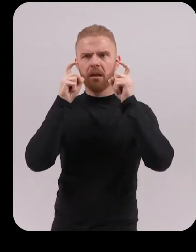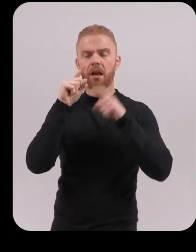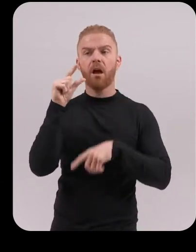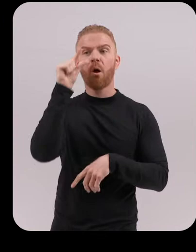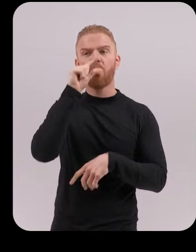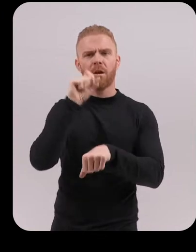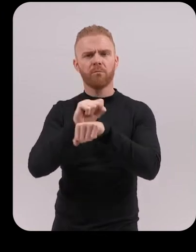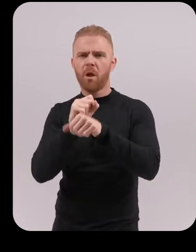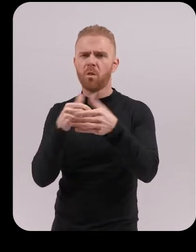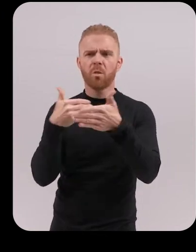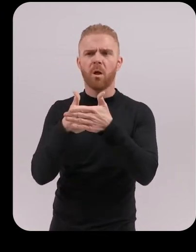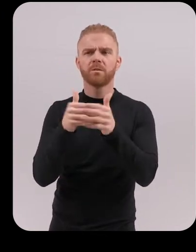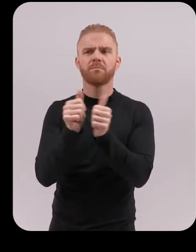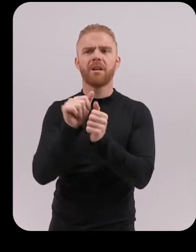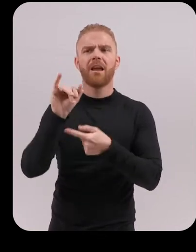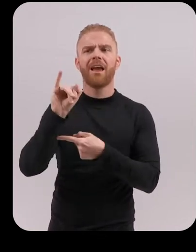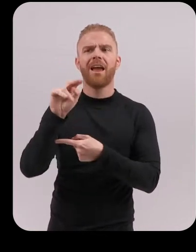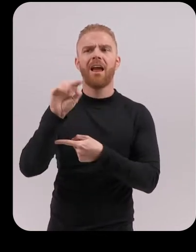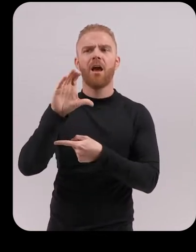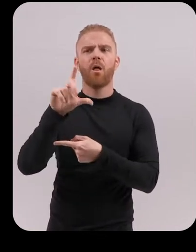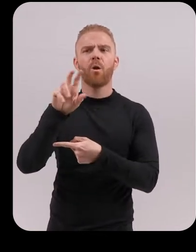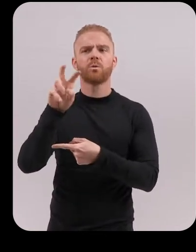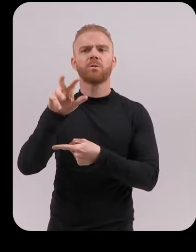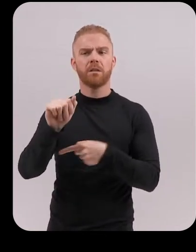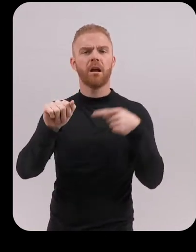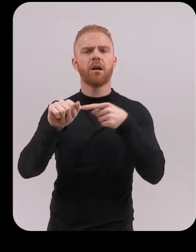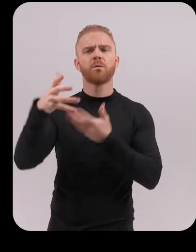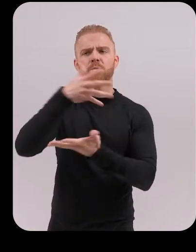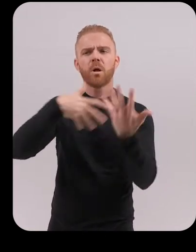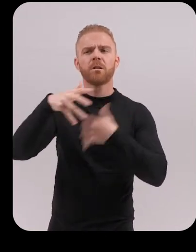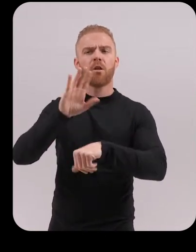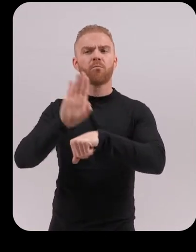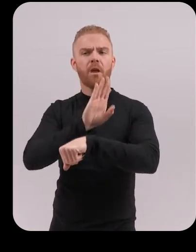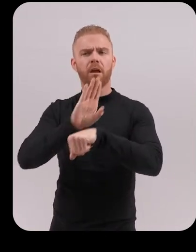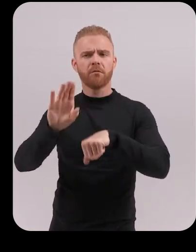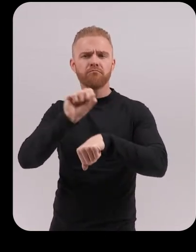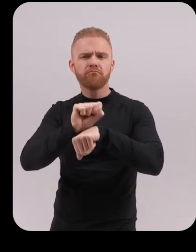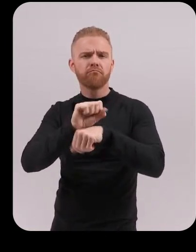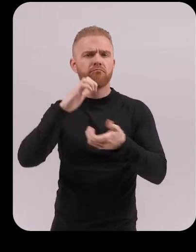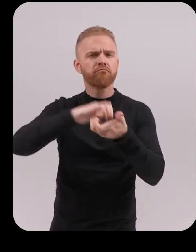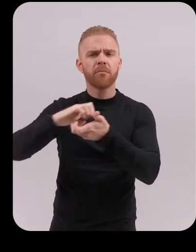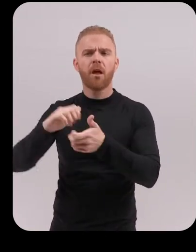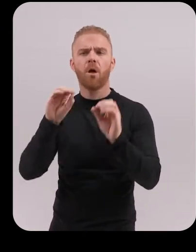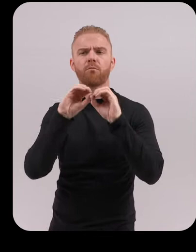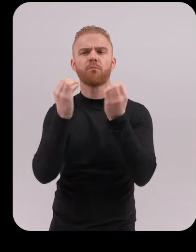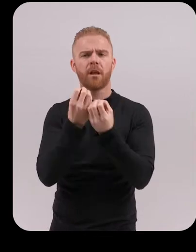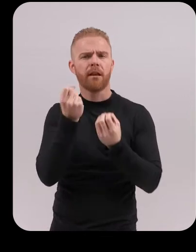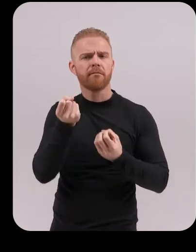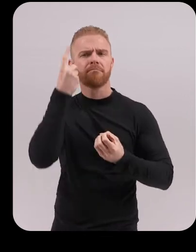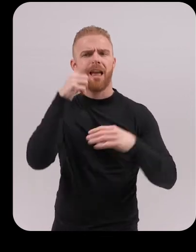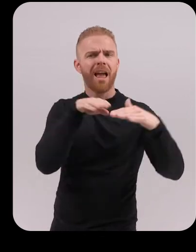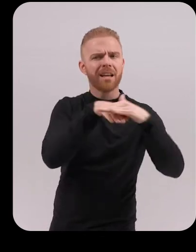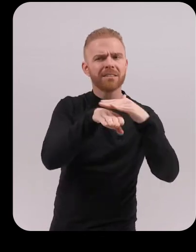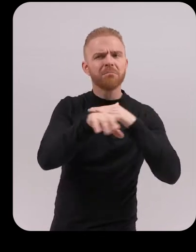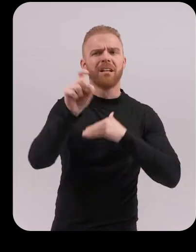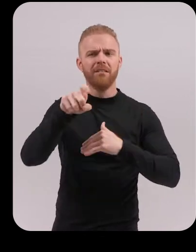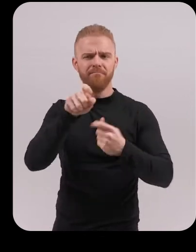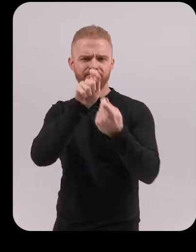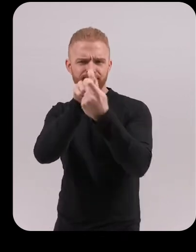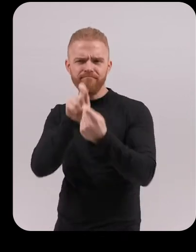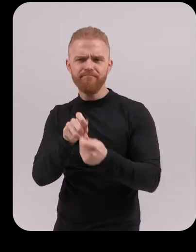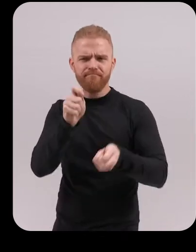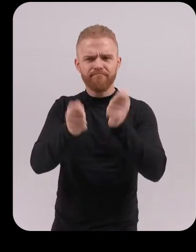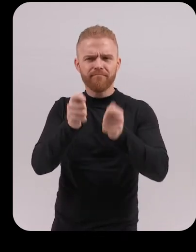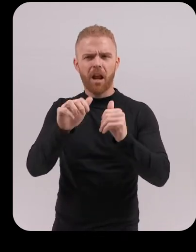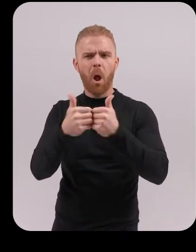with Inclusa, a social enterprise that works with organizations to understand accessibility needs, nuances of how persons with